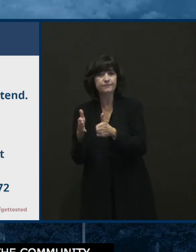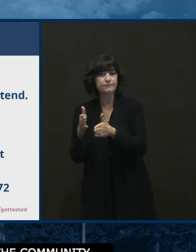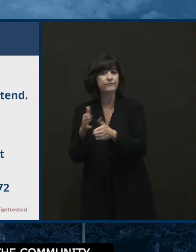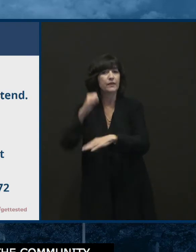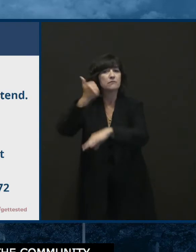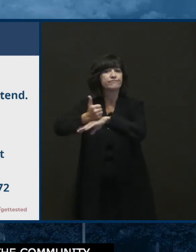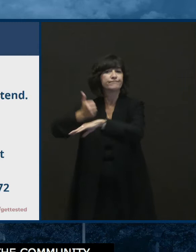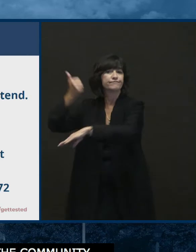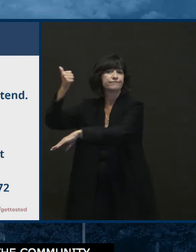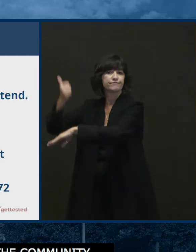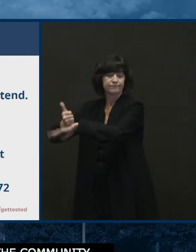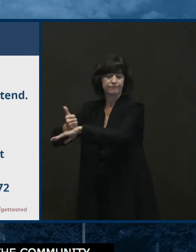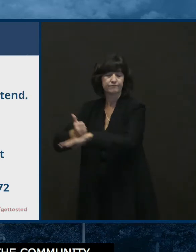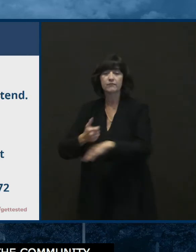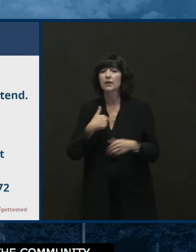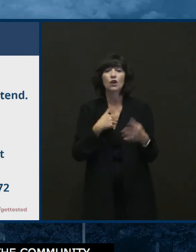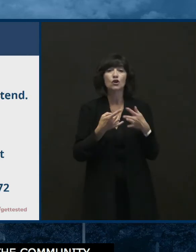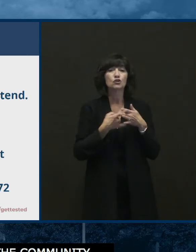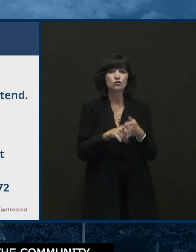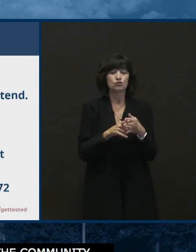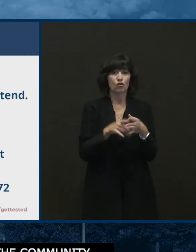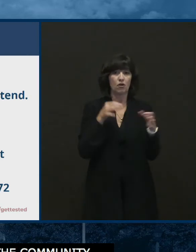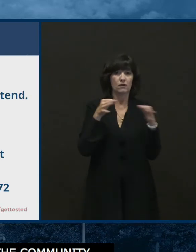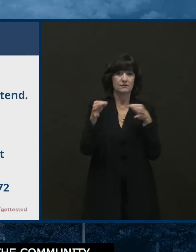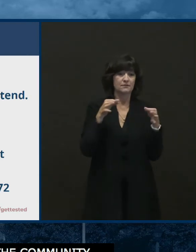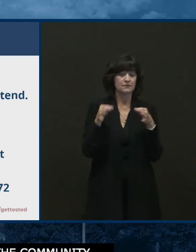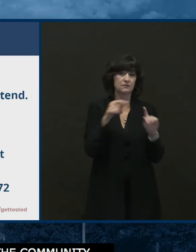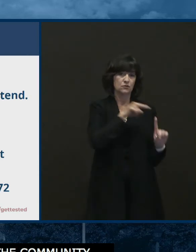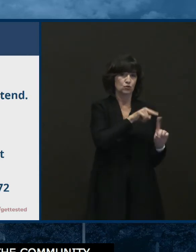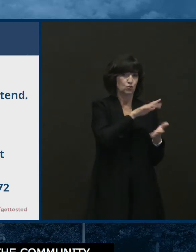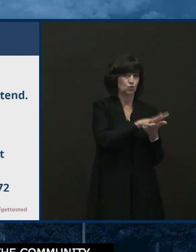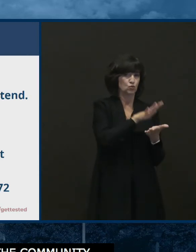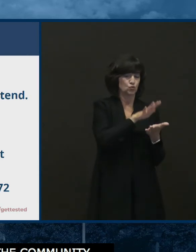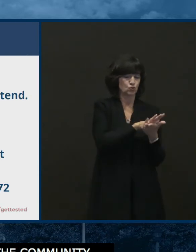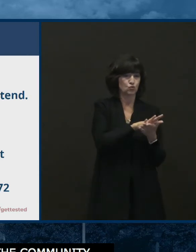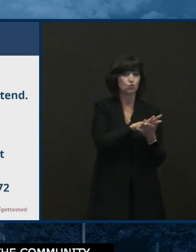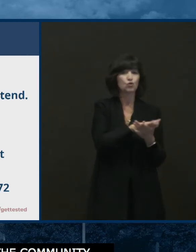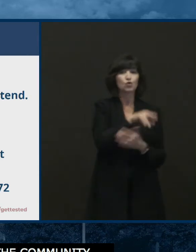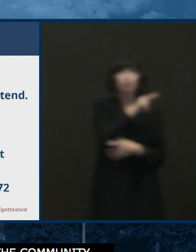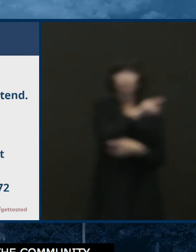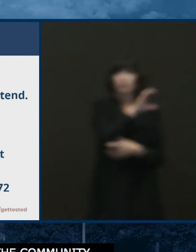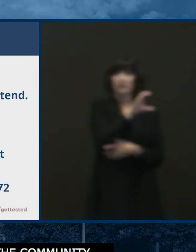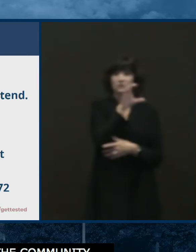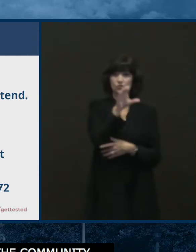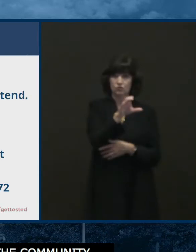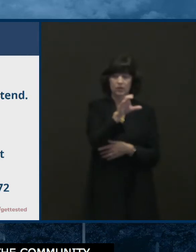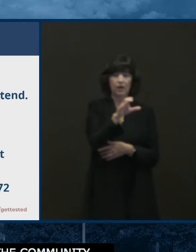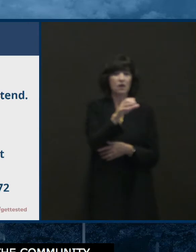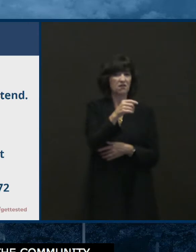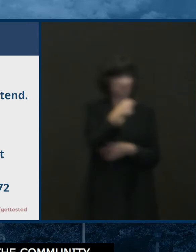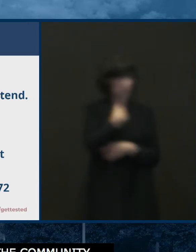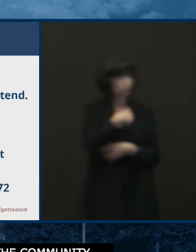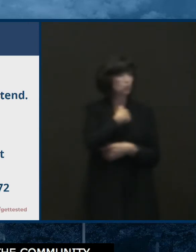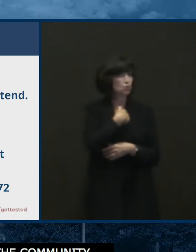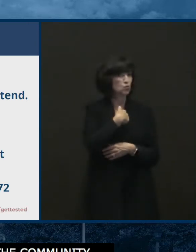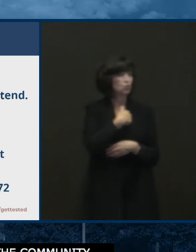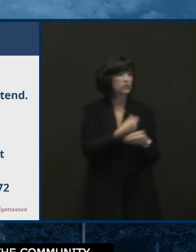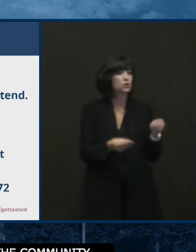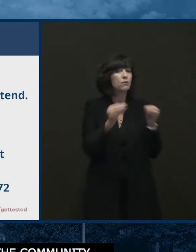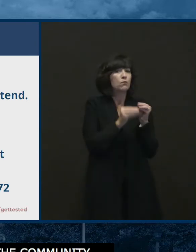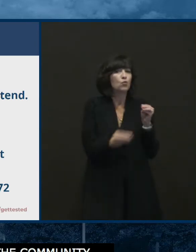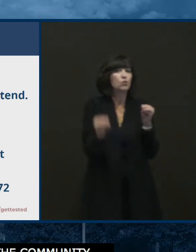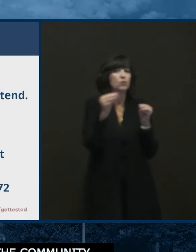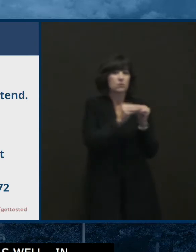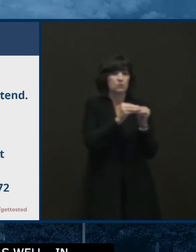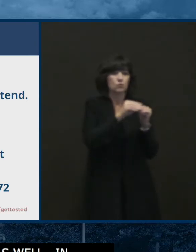So I'm going to start with school testing. In partnership with Newcastle County, we are ramping up the community sites to meet the